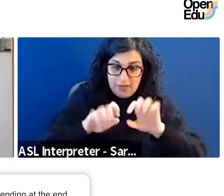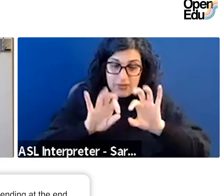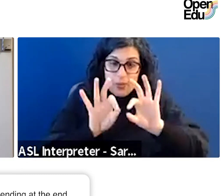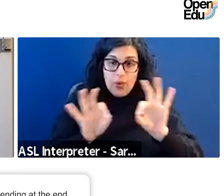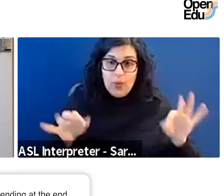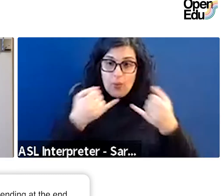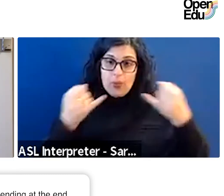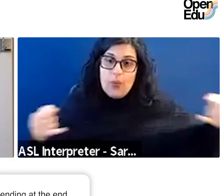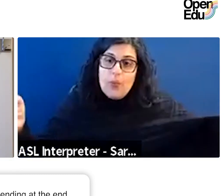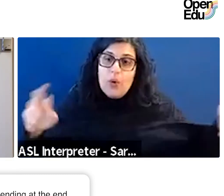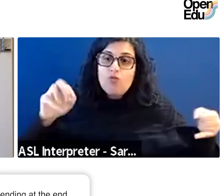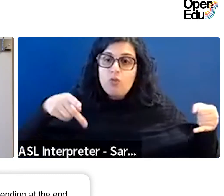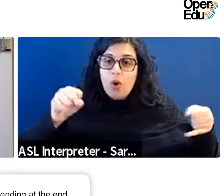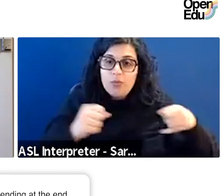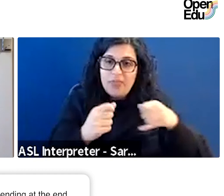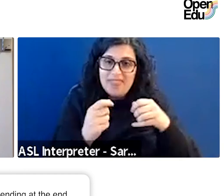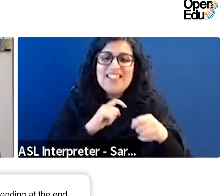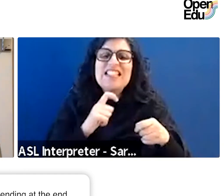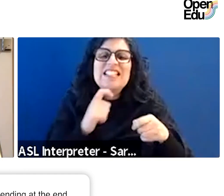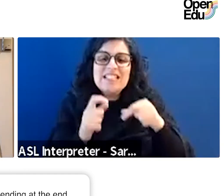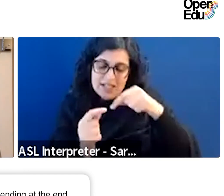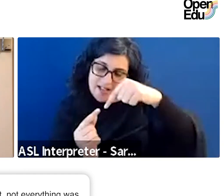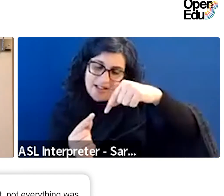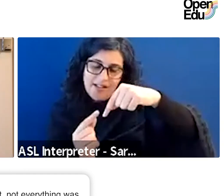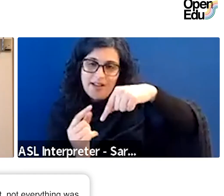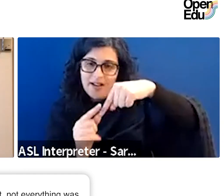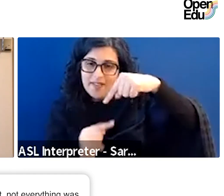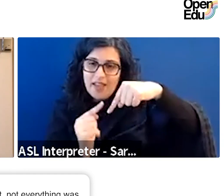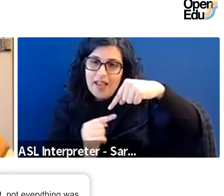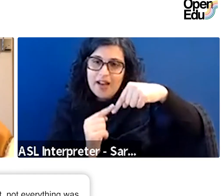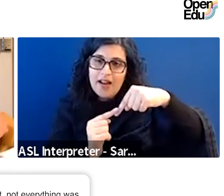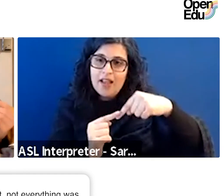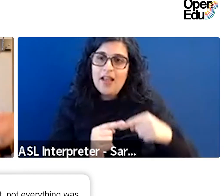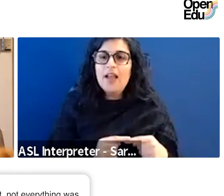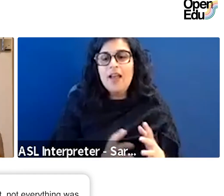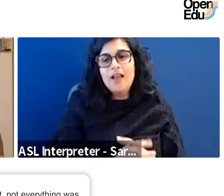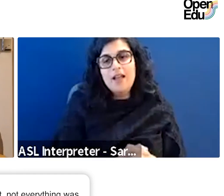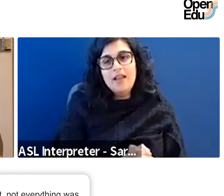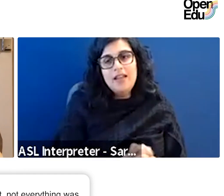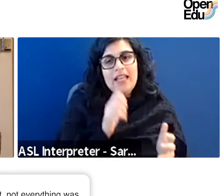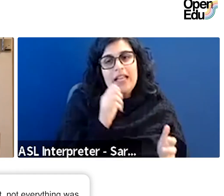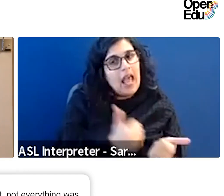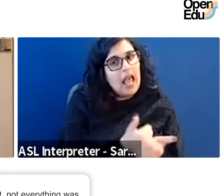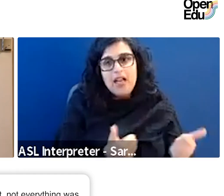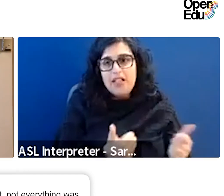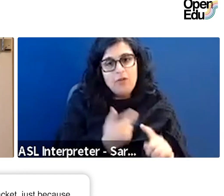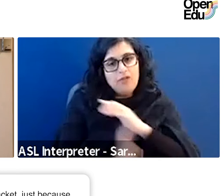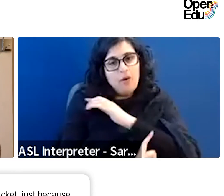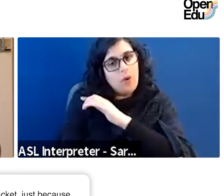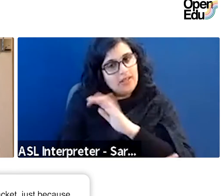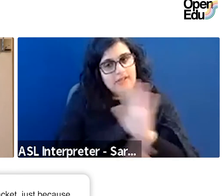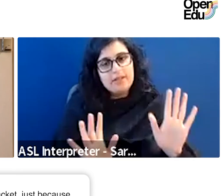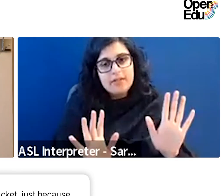this ending at the end. It's a metallic ending. This was bought, not everything was made out of waste specifically